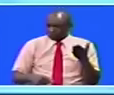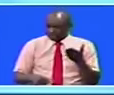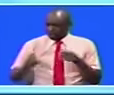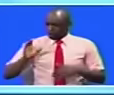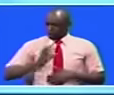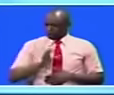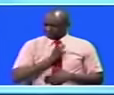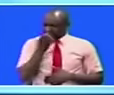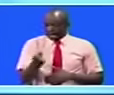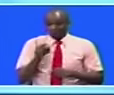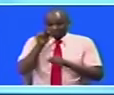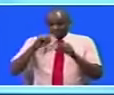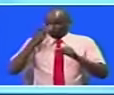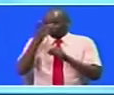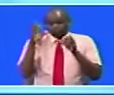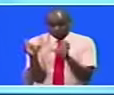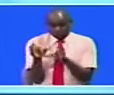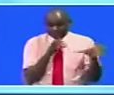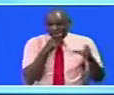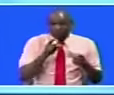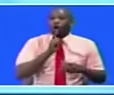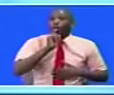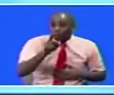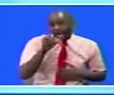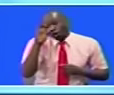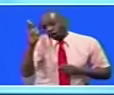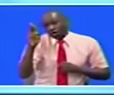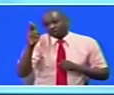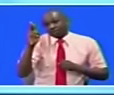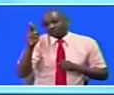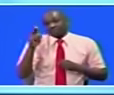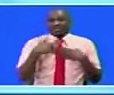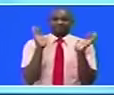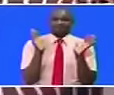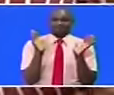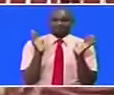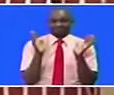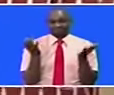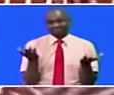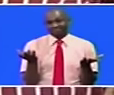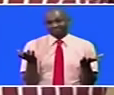committee is sharply divided on whether to summon the senator over the payments.